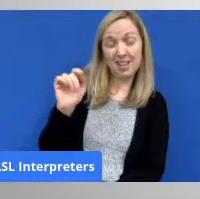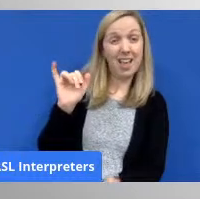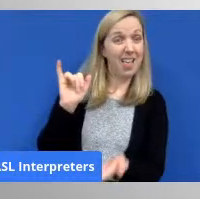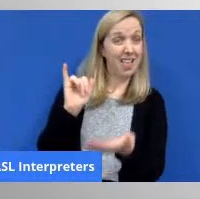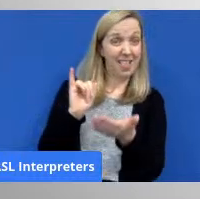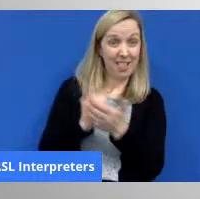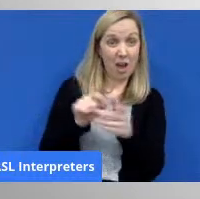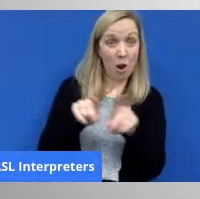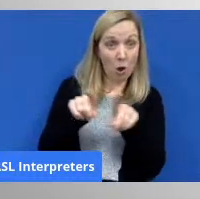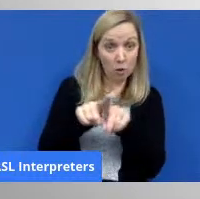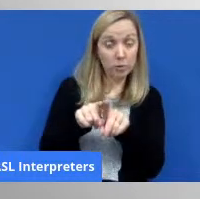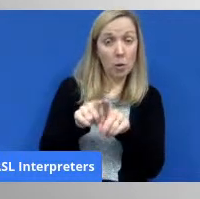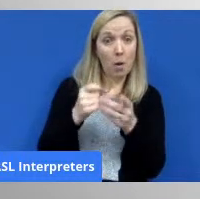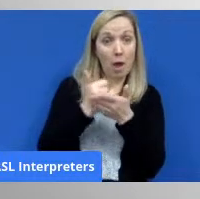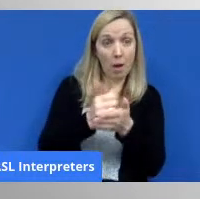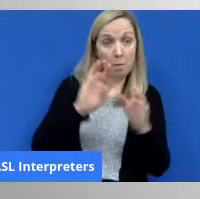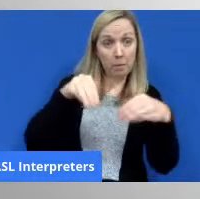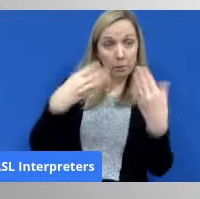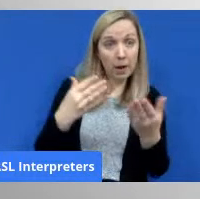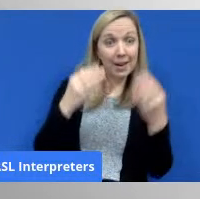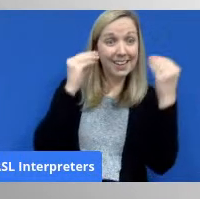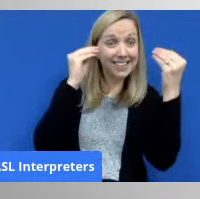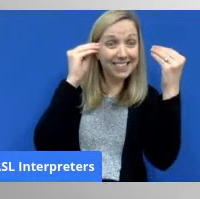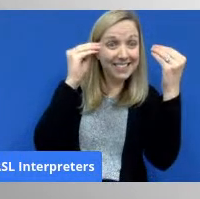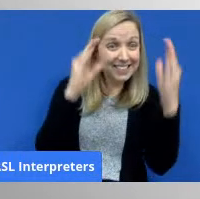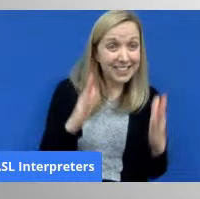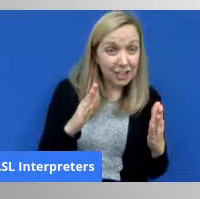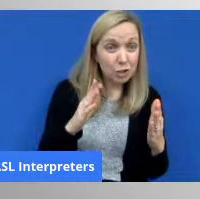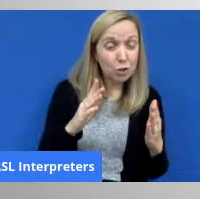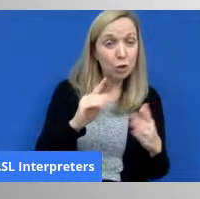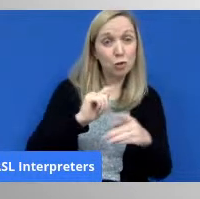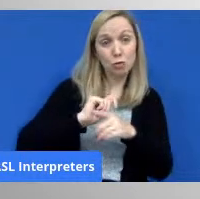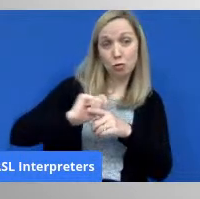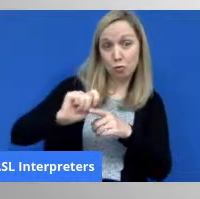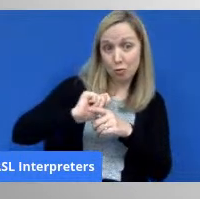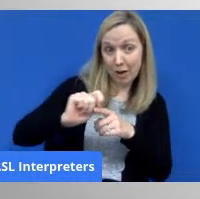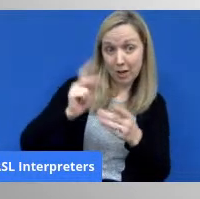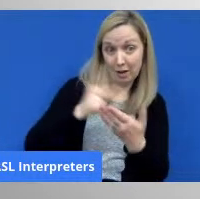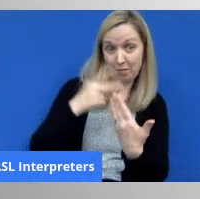program to train teachers who are very interested in